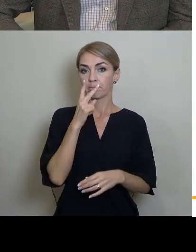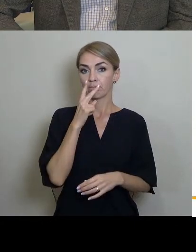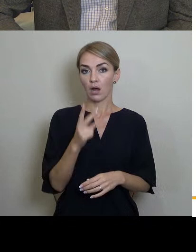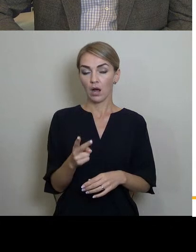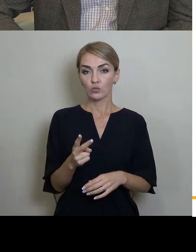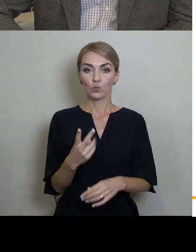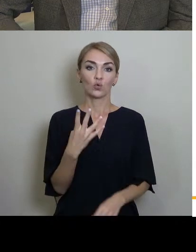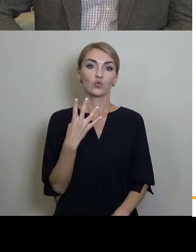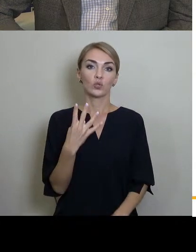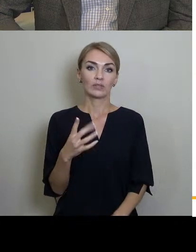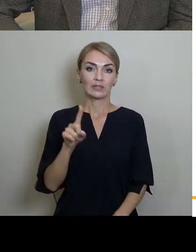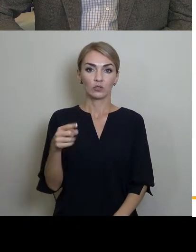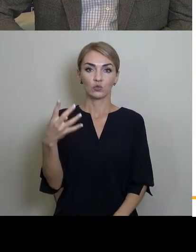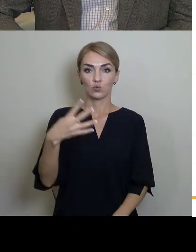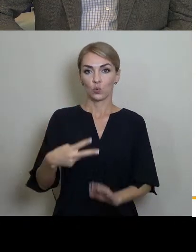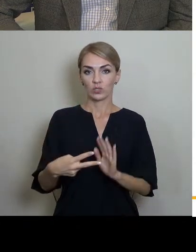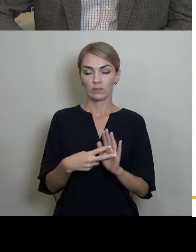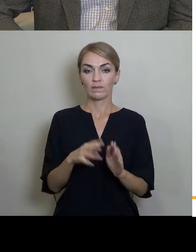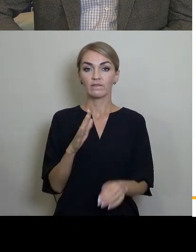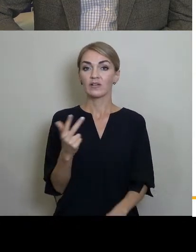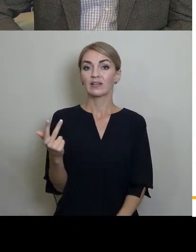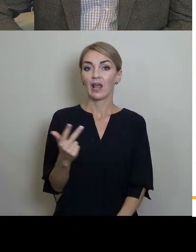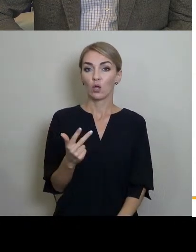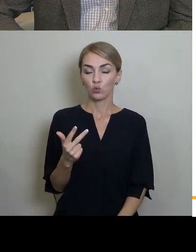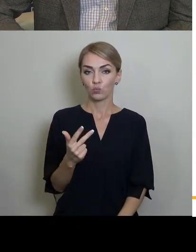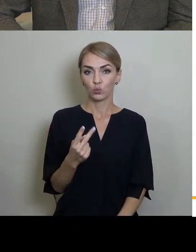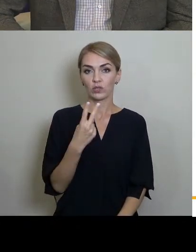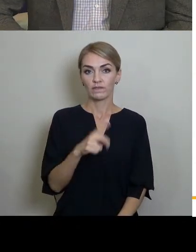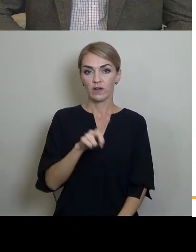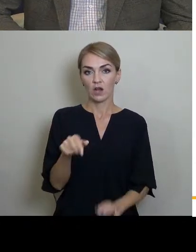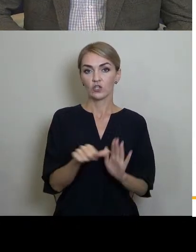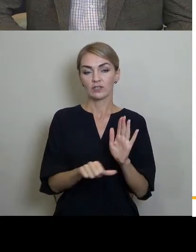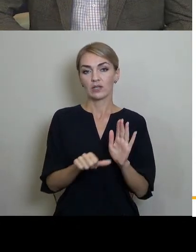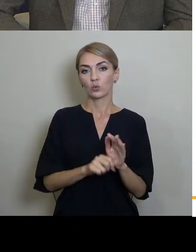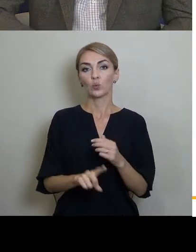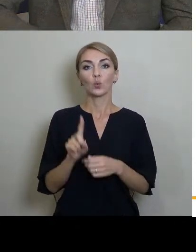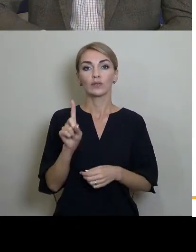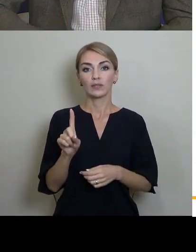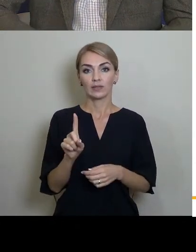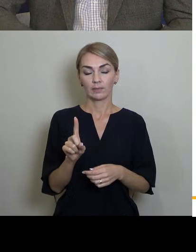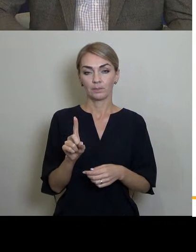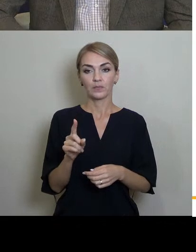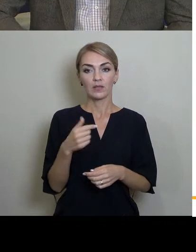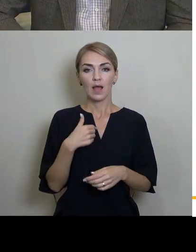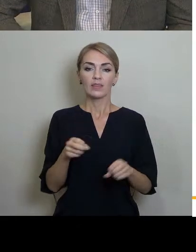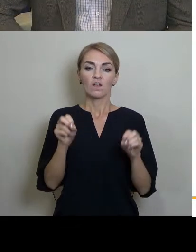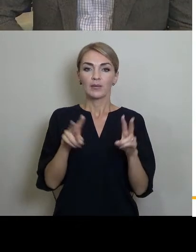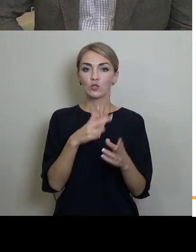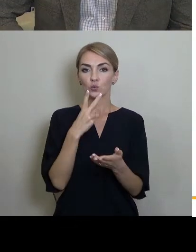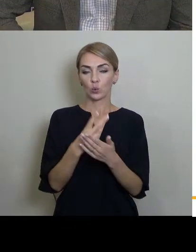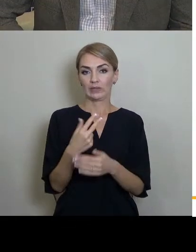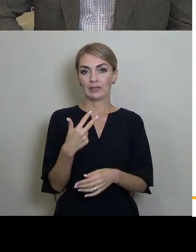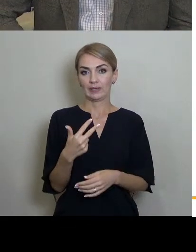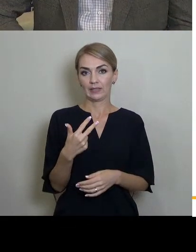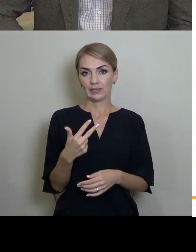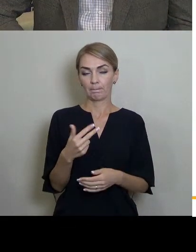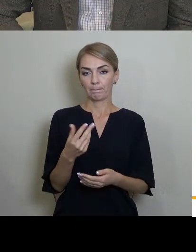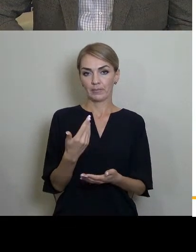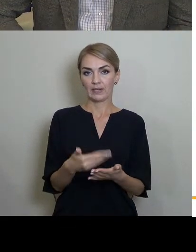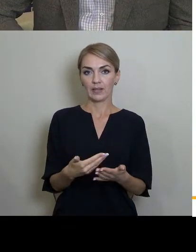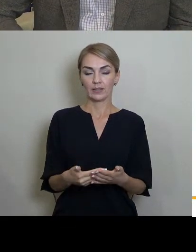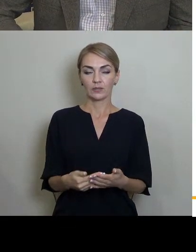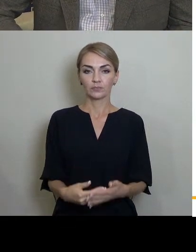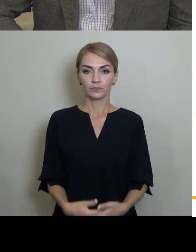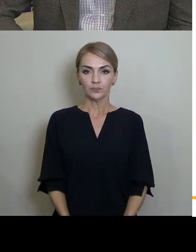whatever number of votes divided by 670, we see 417. The third one, 261. So